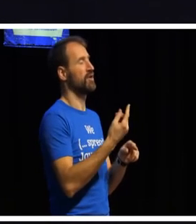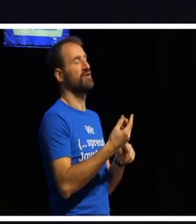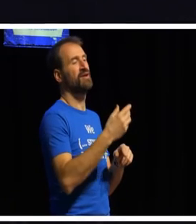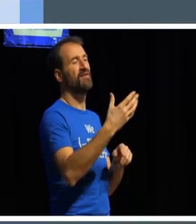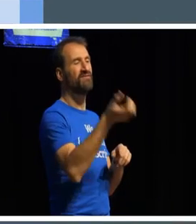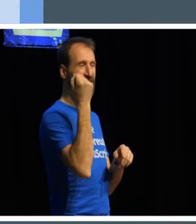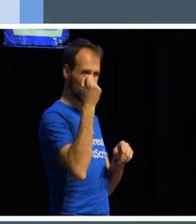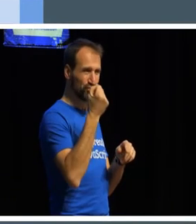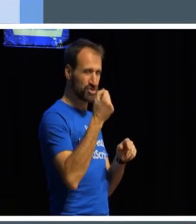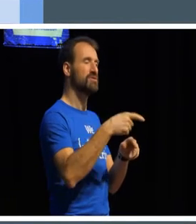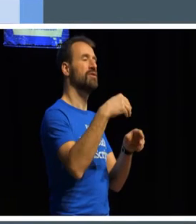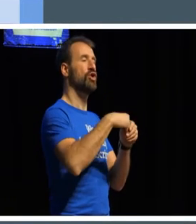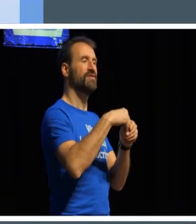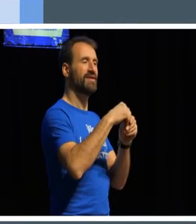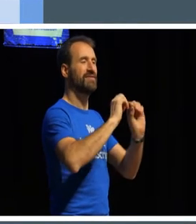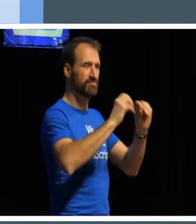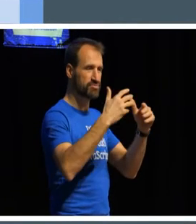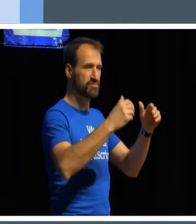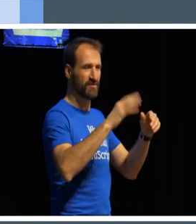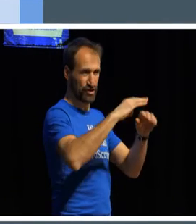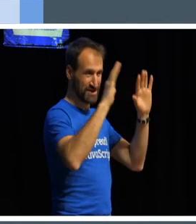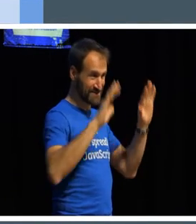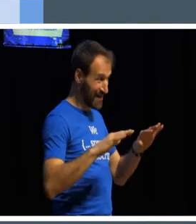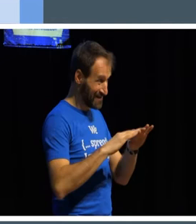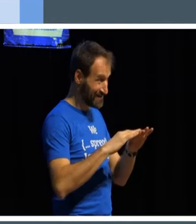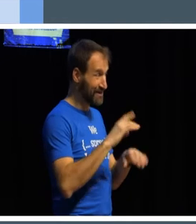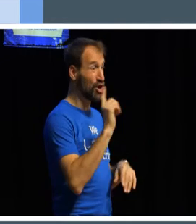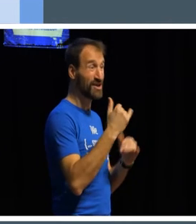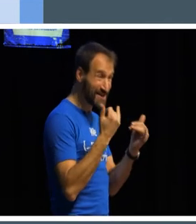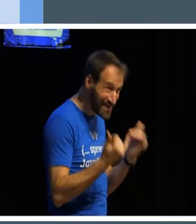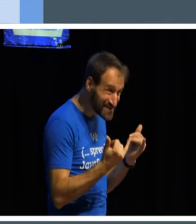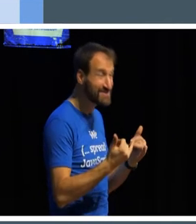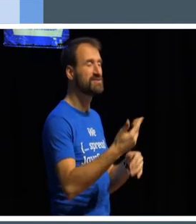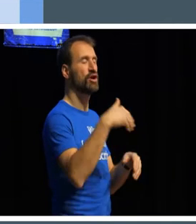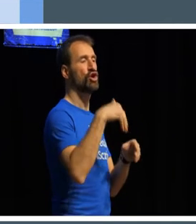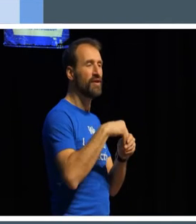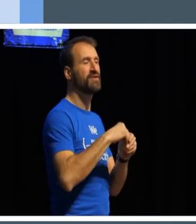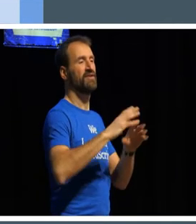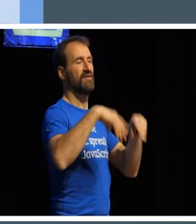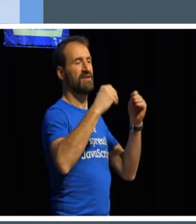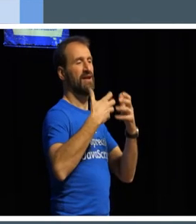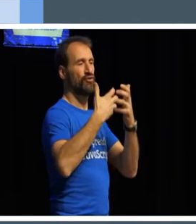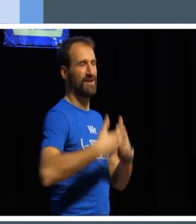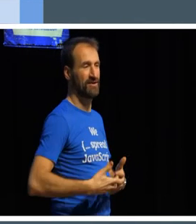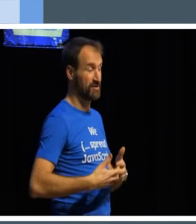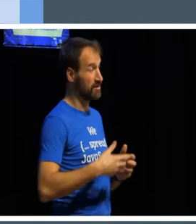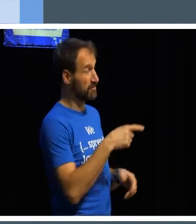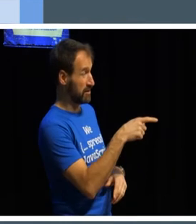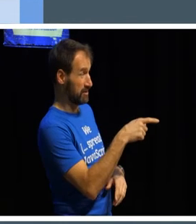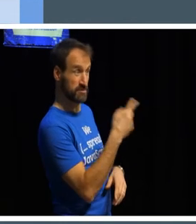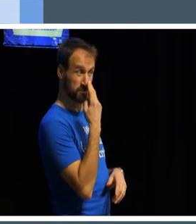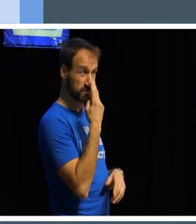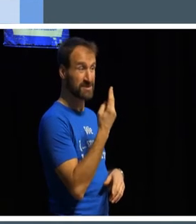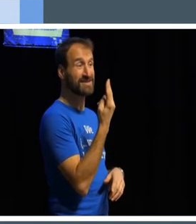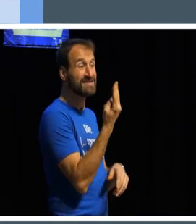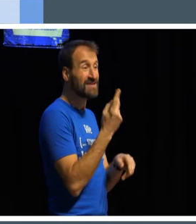the page and inserts it, and then that's when parsing happens. And now we get the content render, and that's almost 2 seconds later